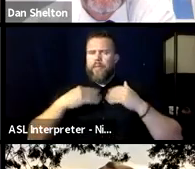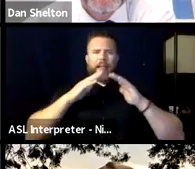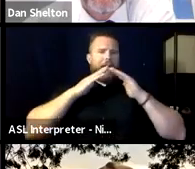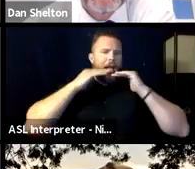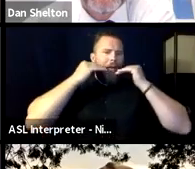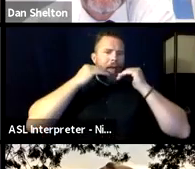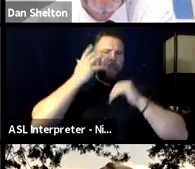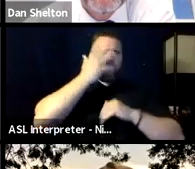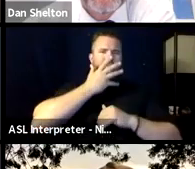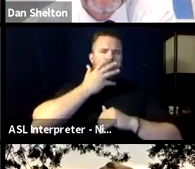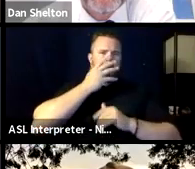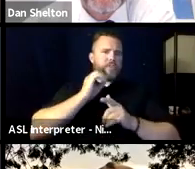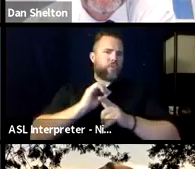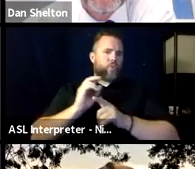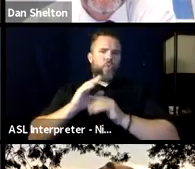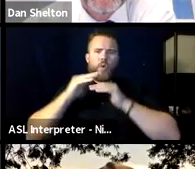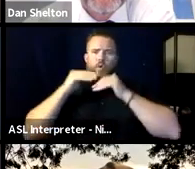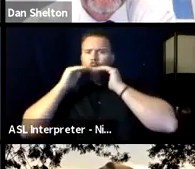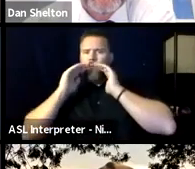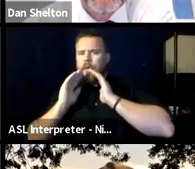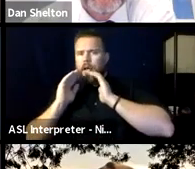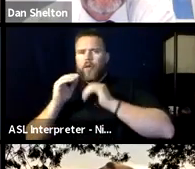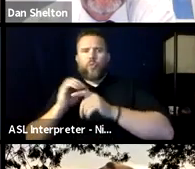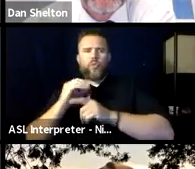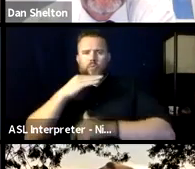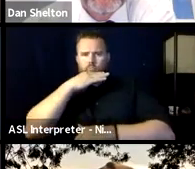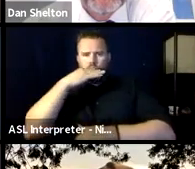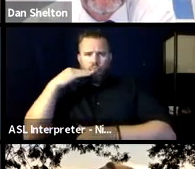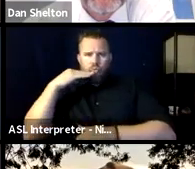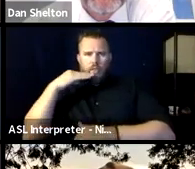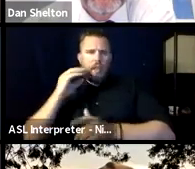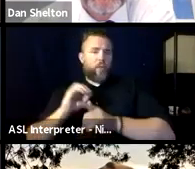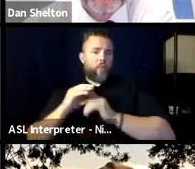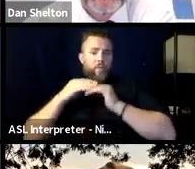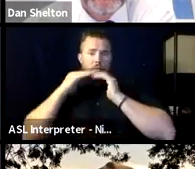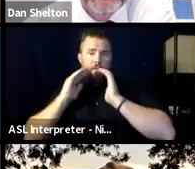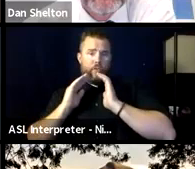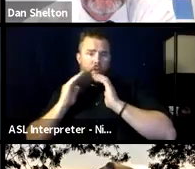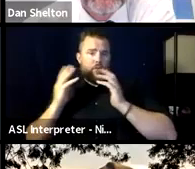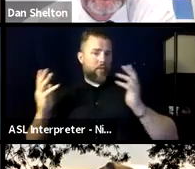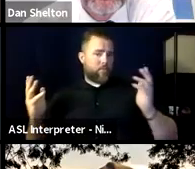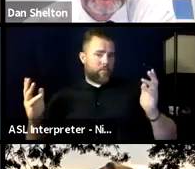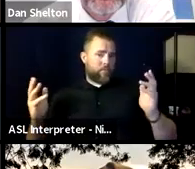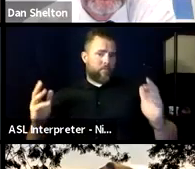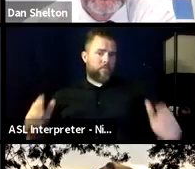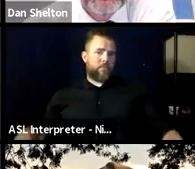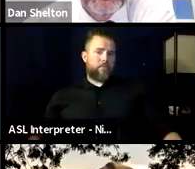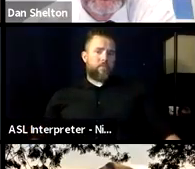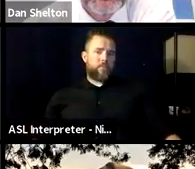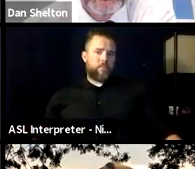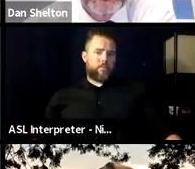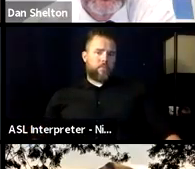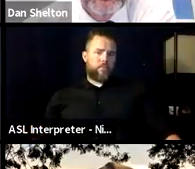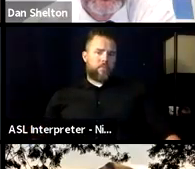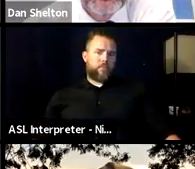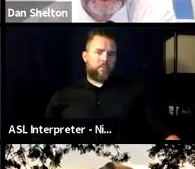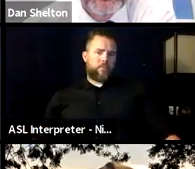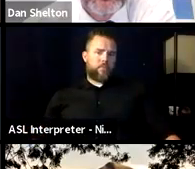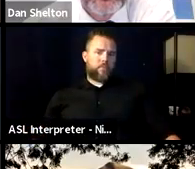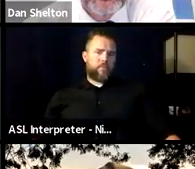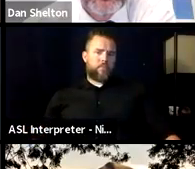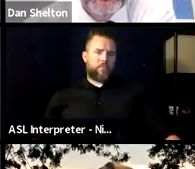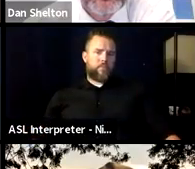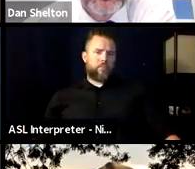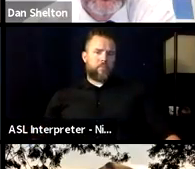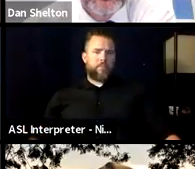happy face, a little straight line, and then maybe I don't like to use the word sad face, but maybe some kind of way, thumbs up,